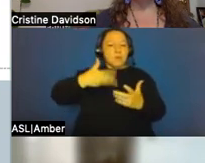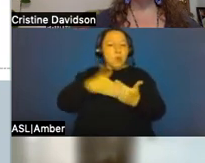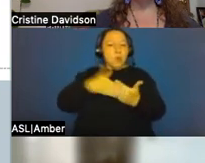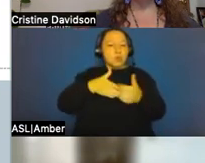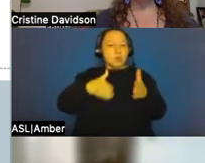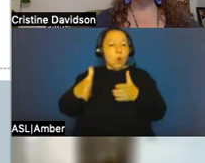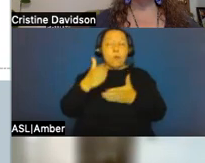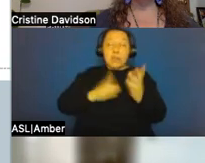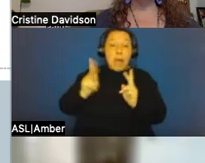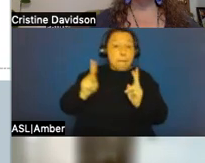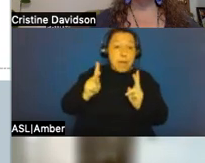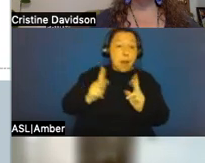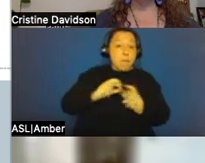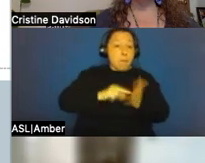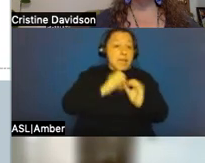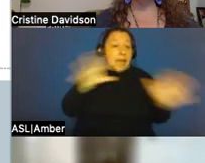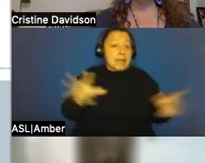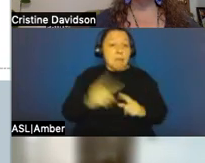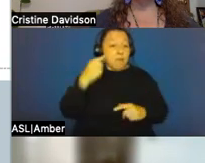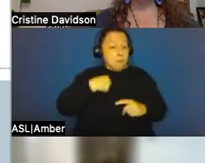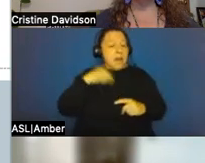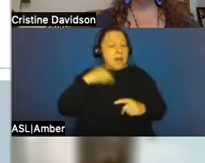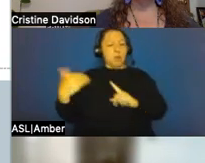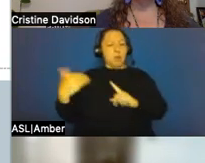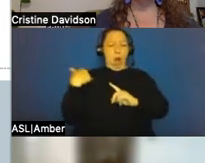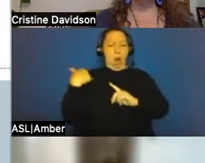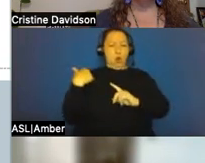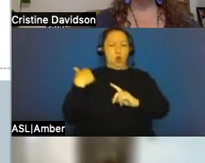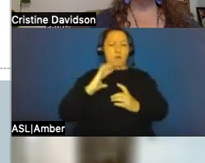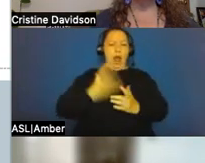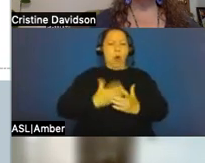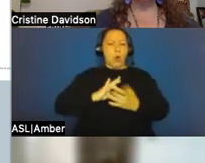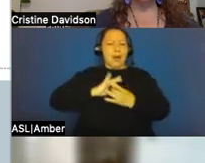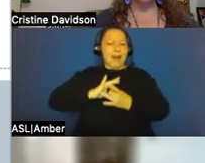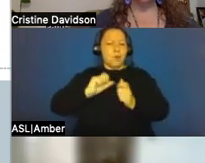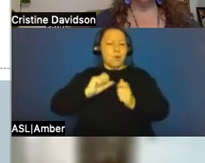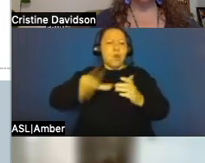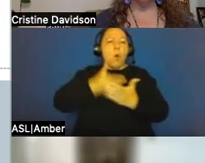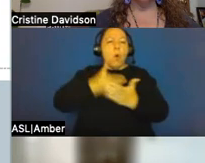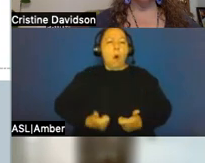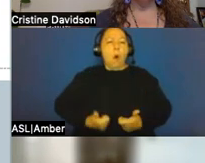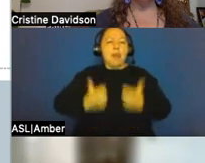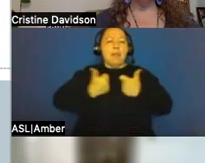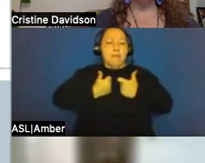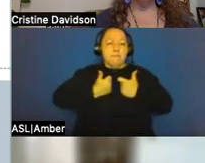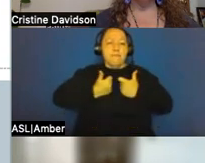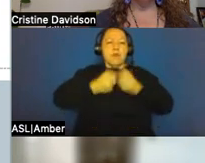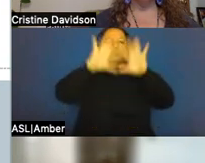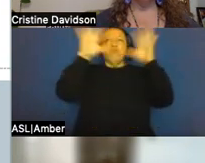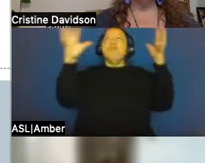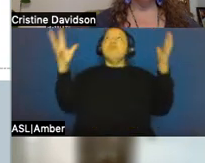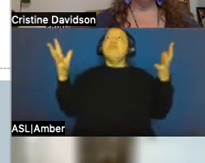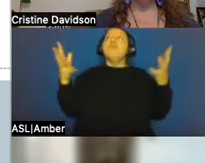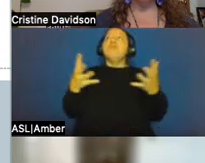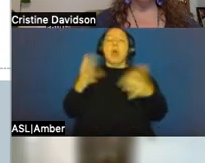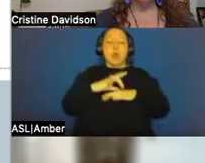to me, it reminds me of the connectedness that we have with all living beings and with this earth. And